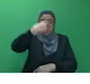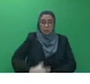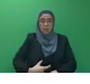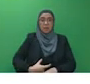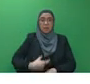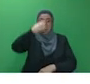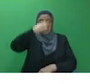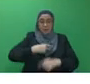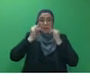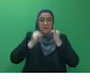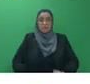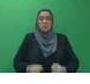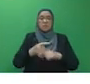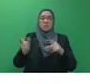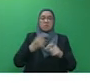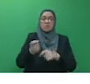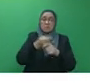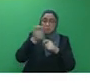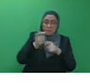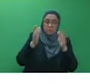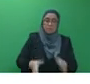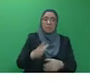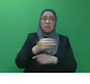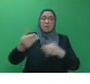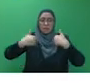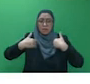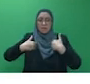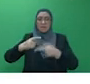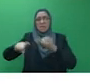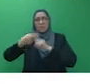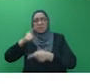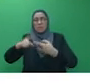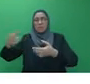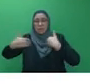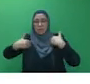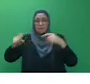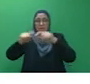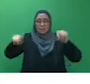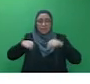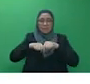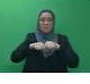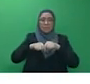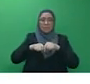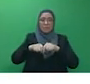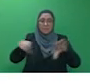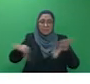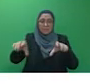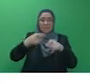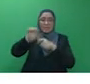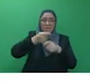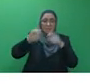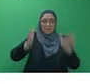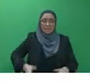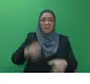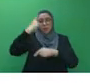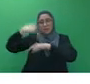individual freelance stand-up comedian i've got friends in the comedy industry who have venues you know so like the two main